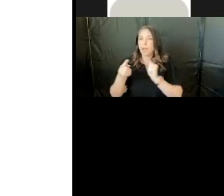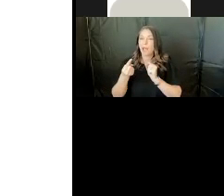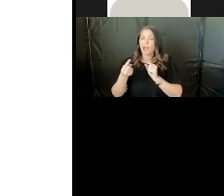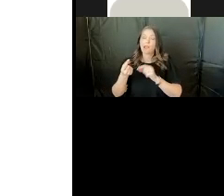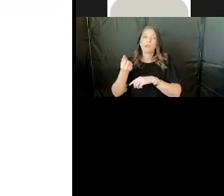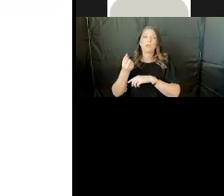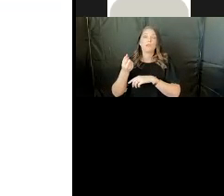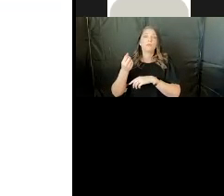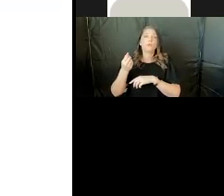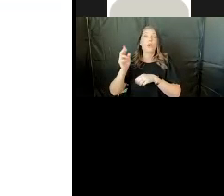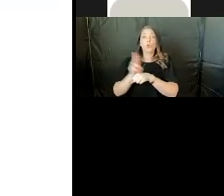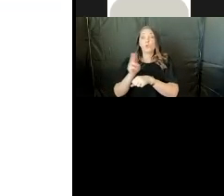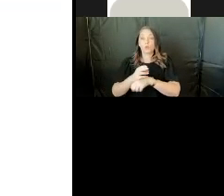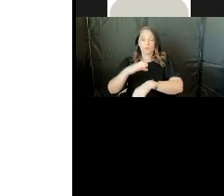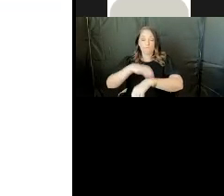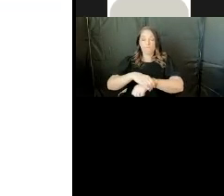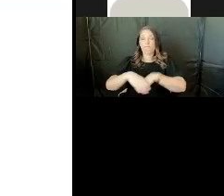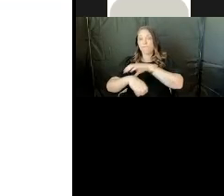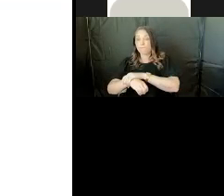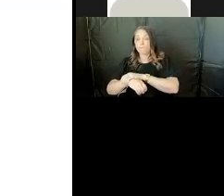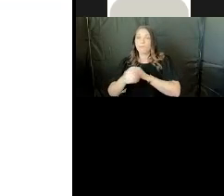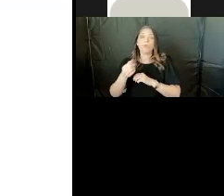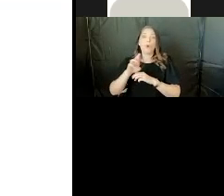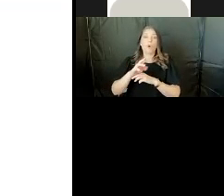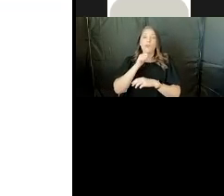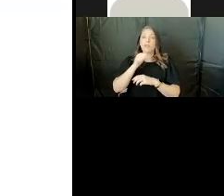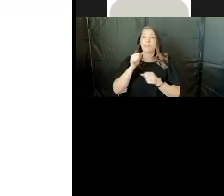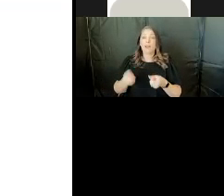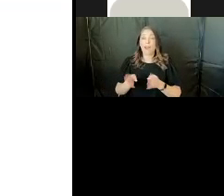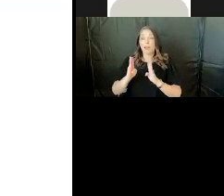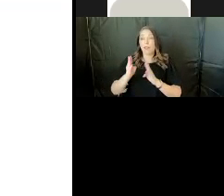not allowing the person enough food or water.